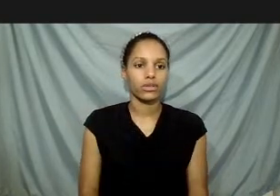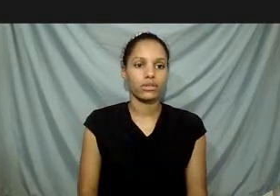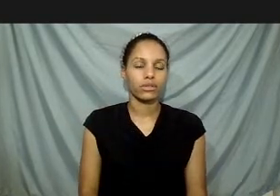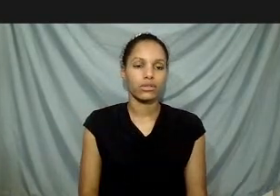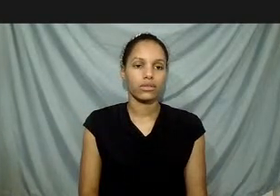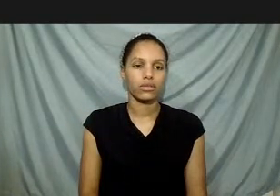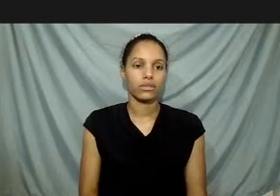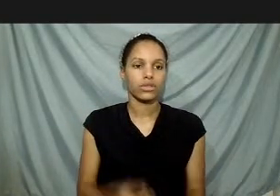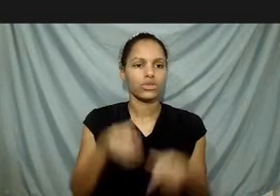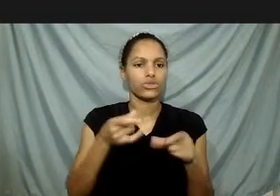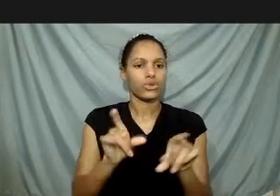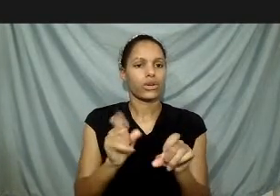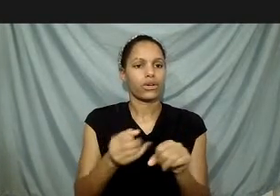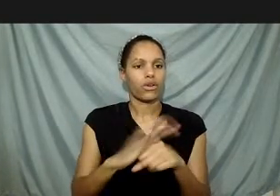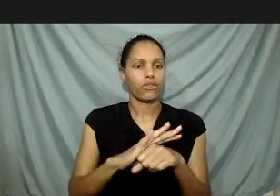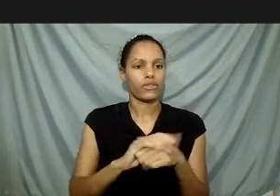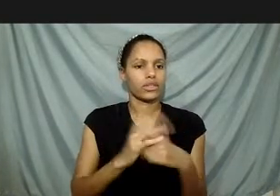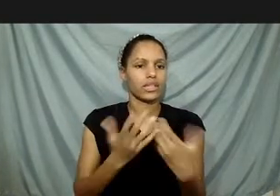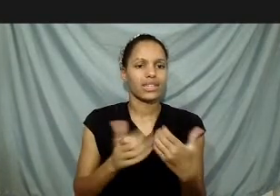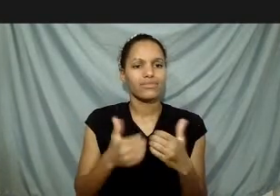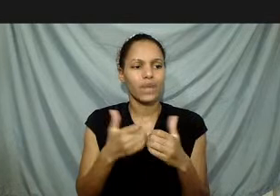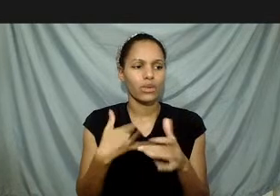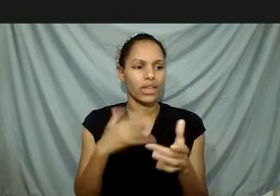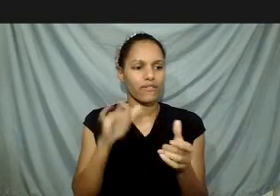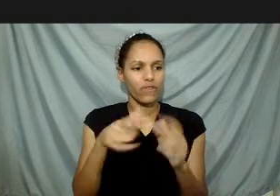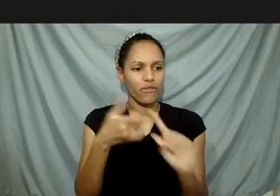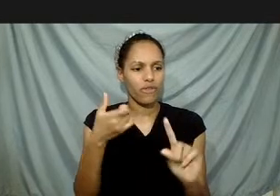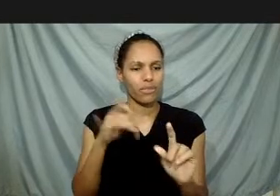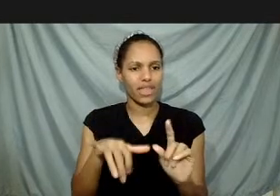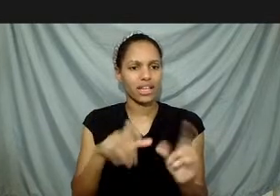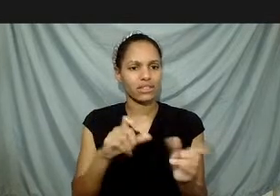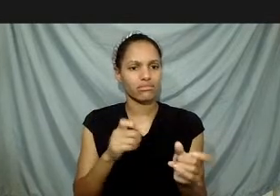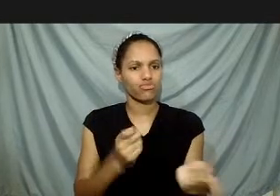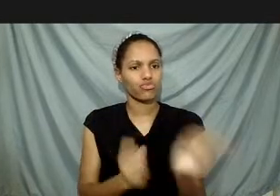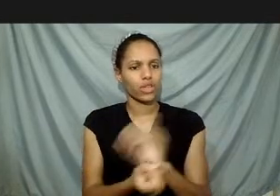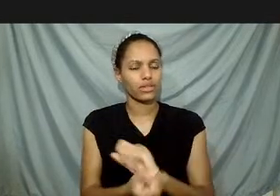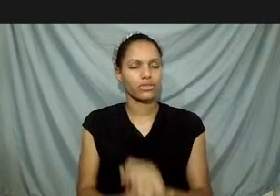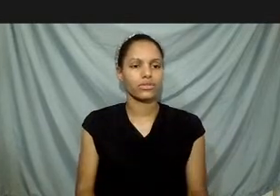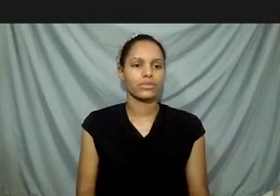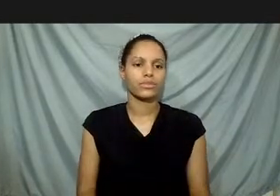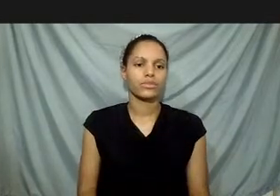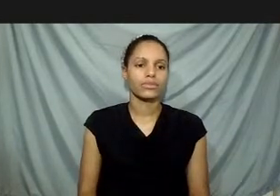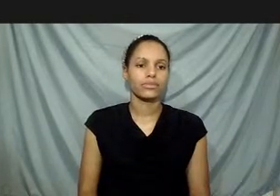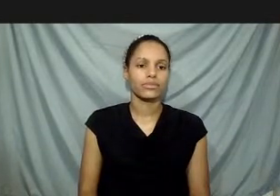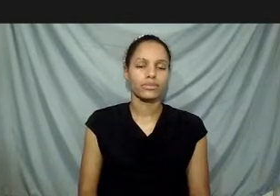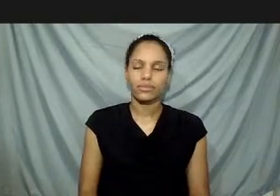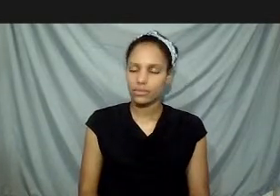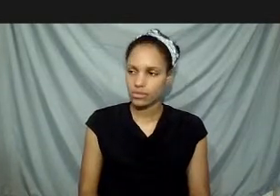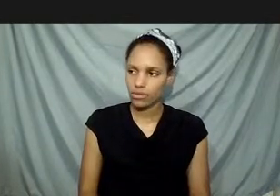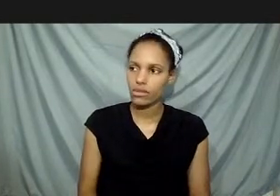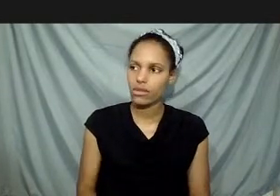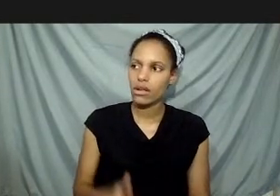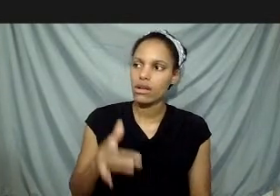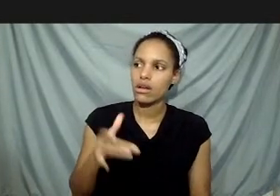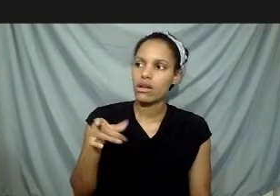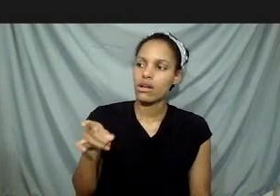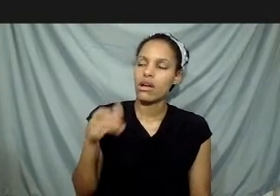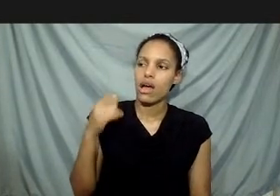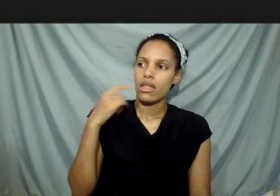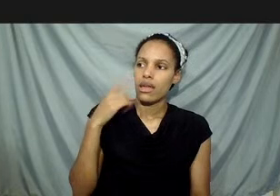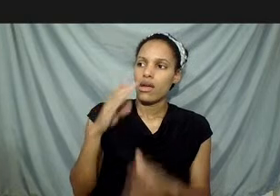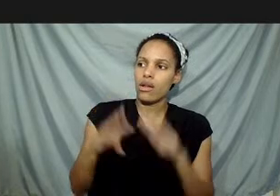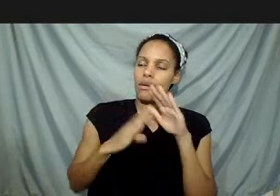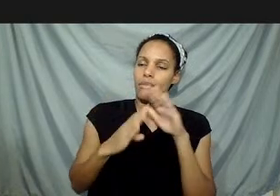how that transition has been. I think on a basic level, in terms of understanding